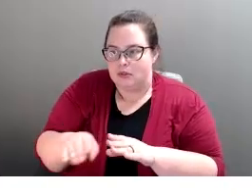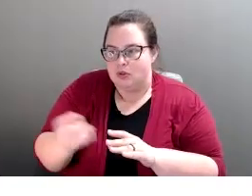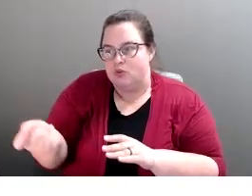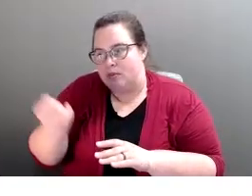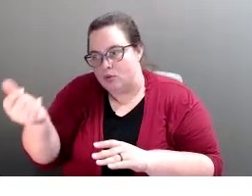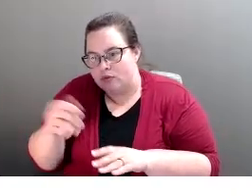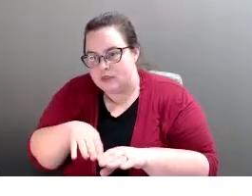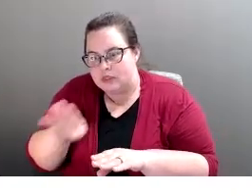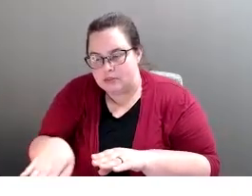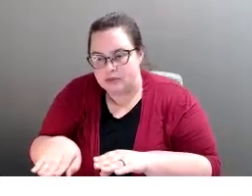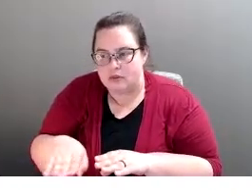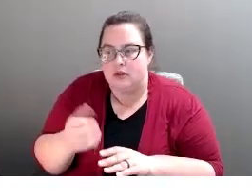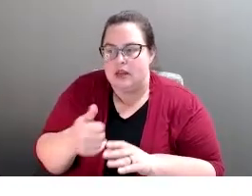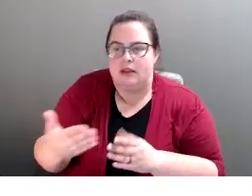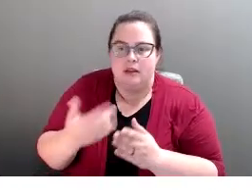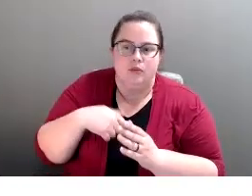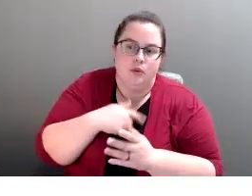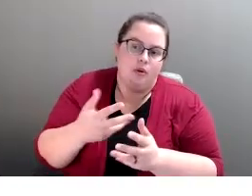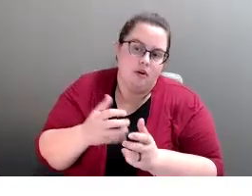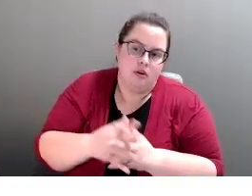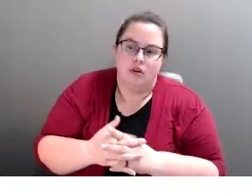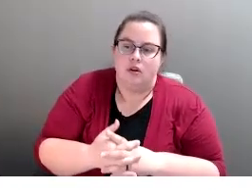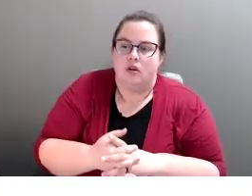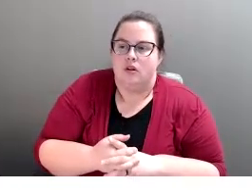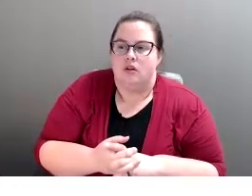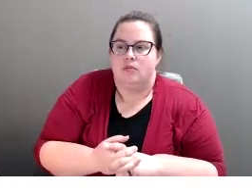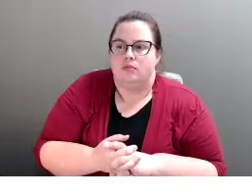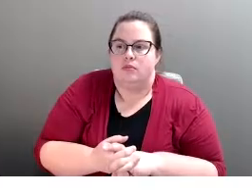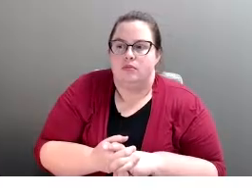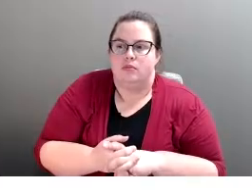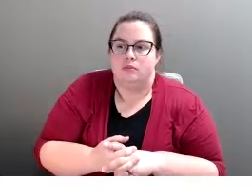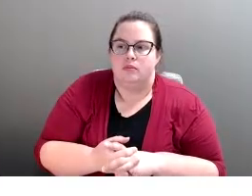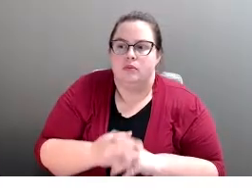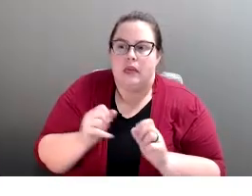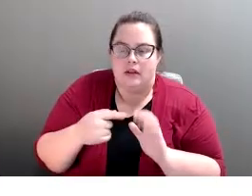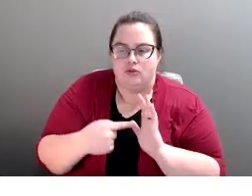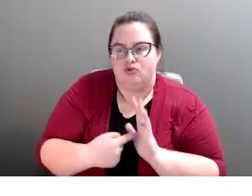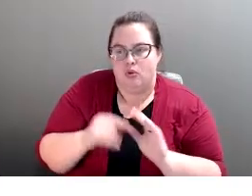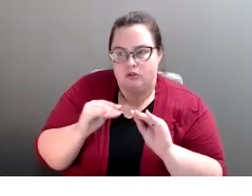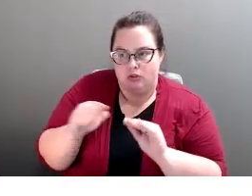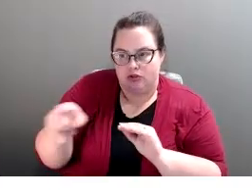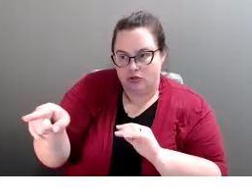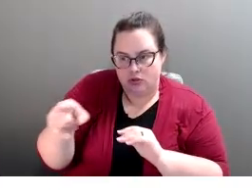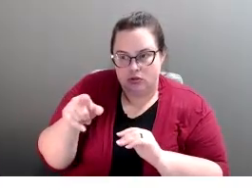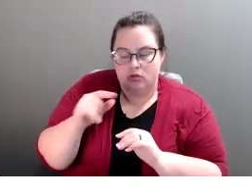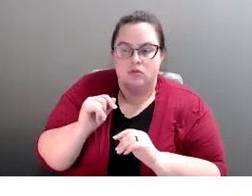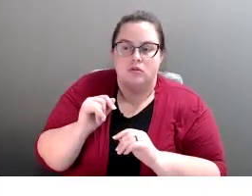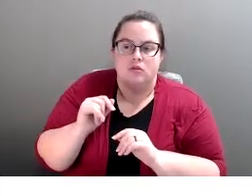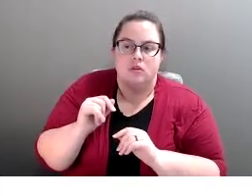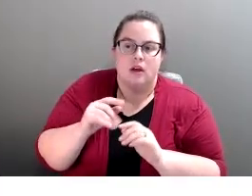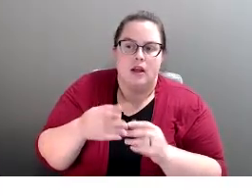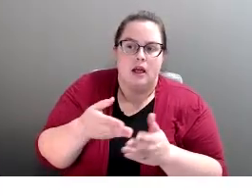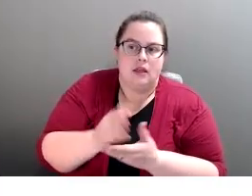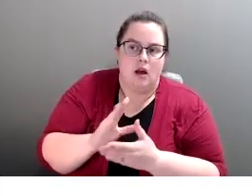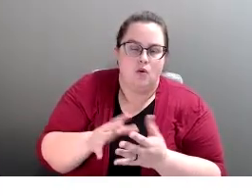steps, anything that we want to do there. And we can also, like I said, this is the show instructions if you want to show them. And then we have allow copy